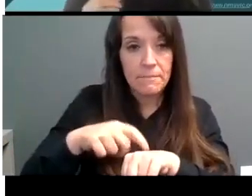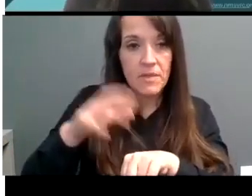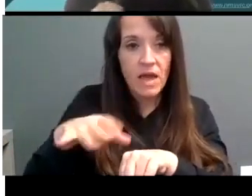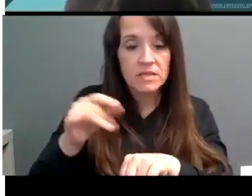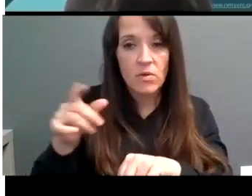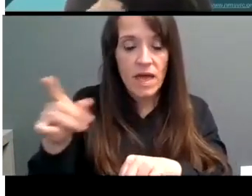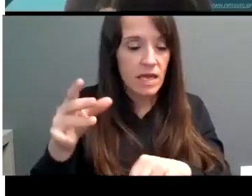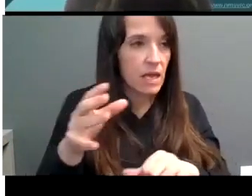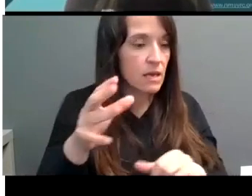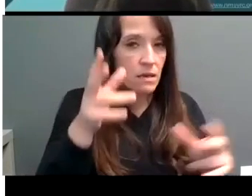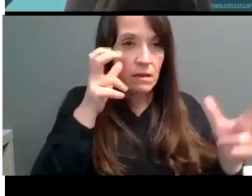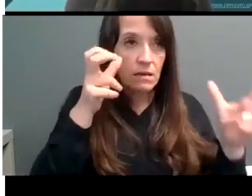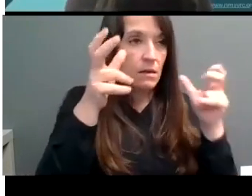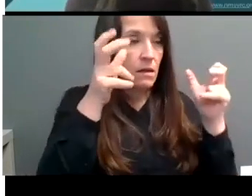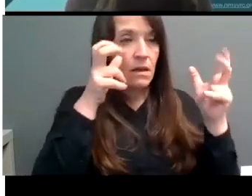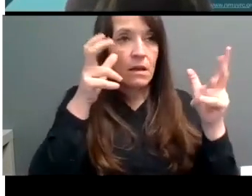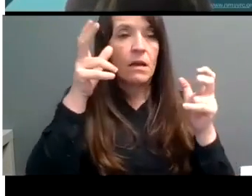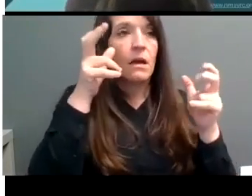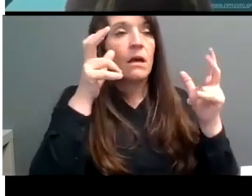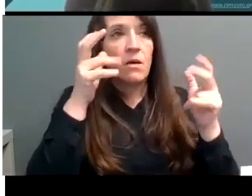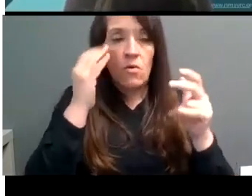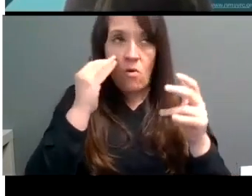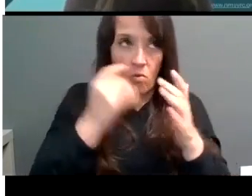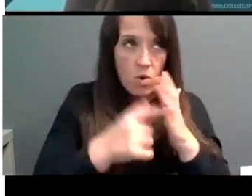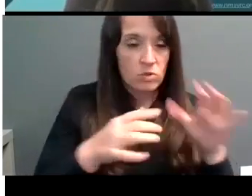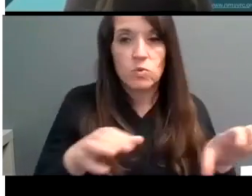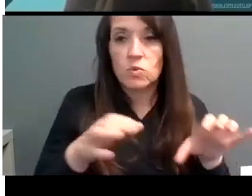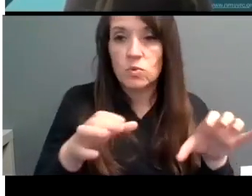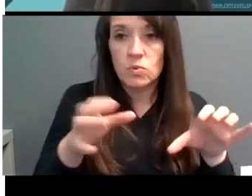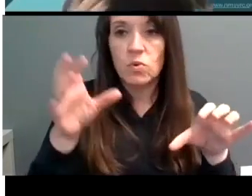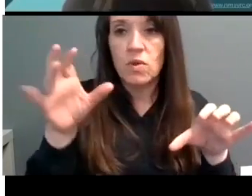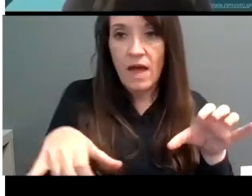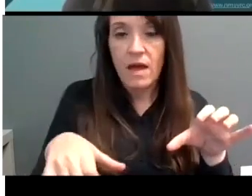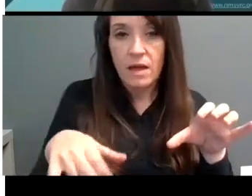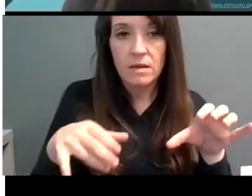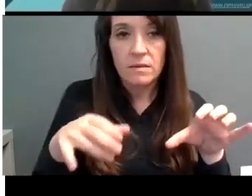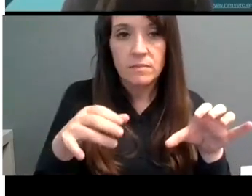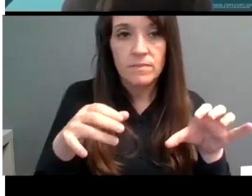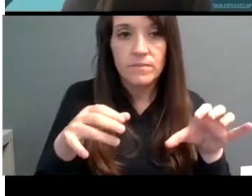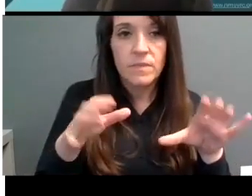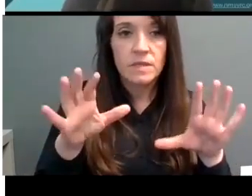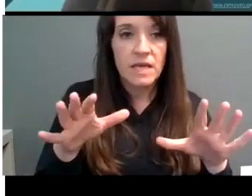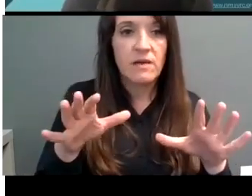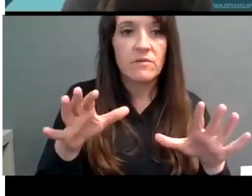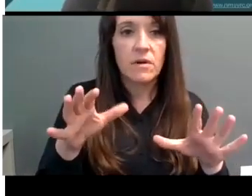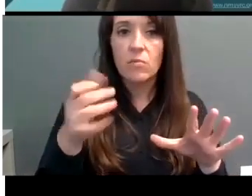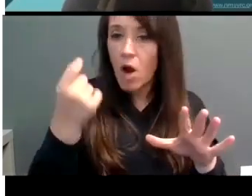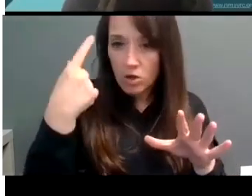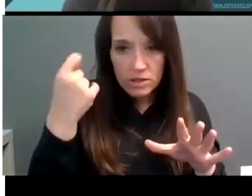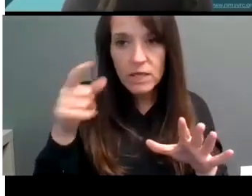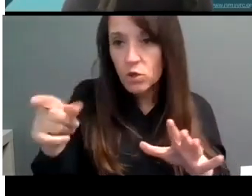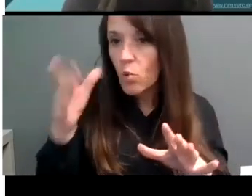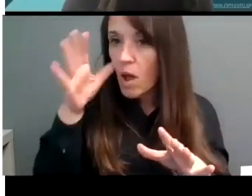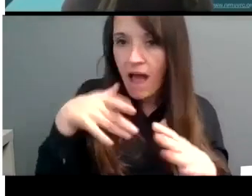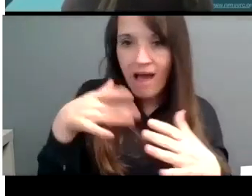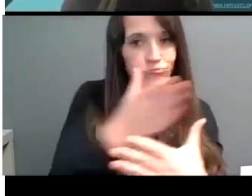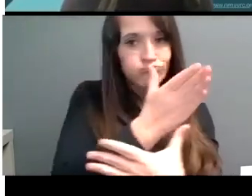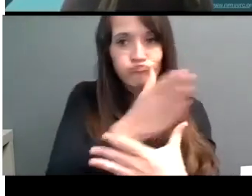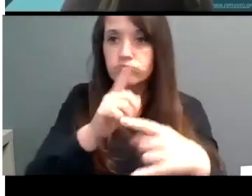psychoeducation about what they should be experiencing right now, with knowing that that is a range of emotions and a range of different